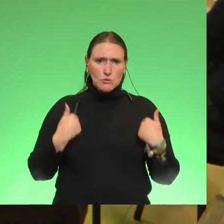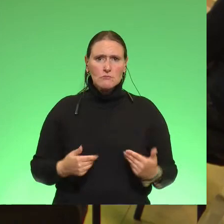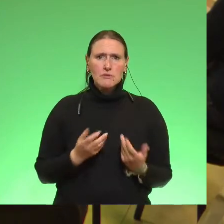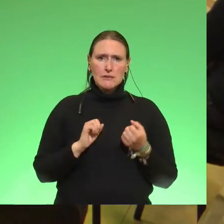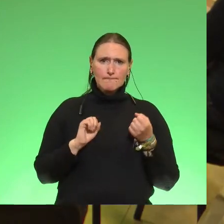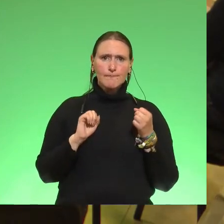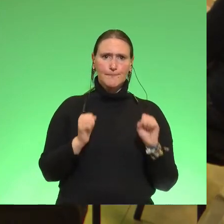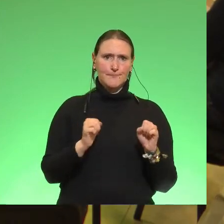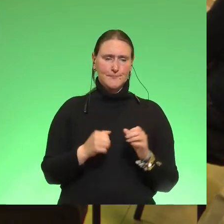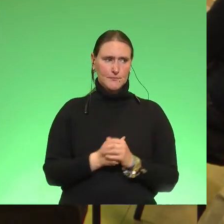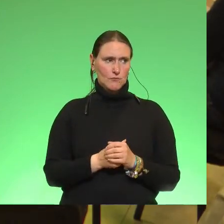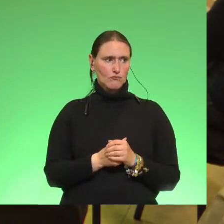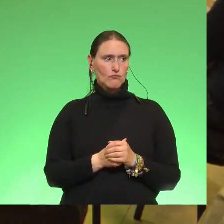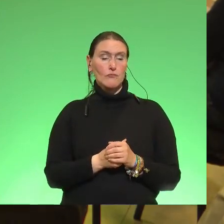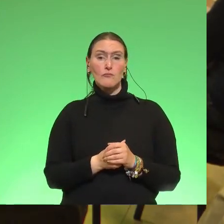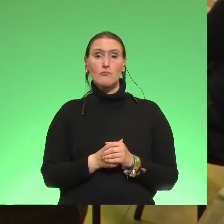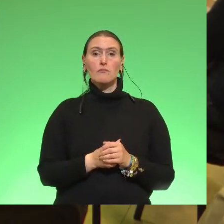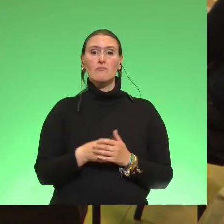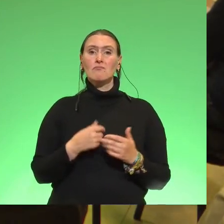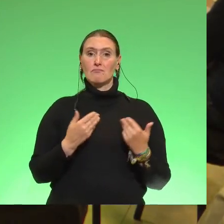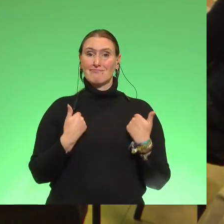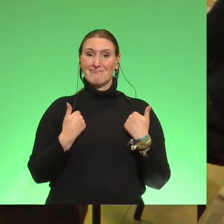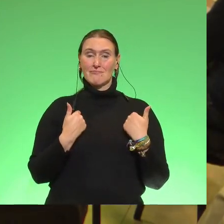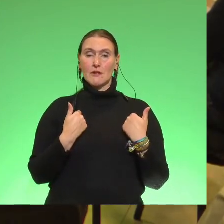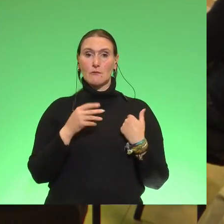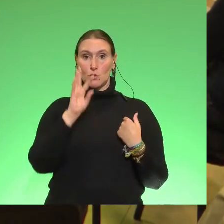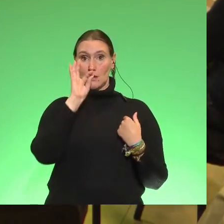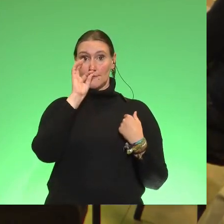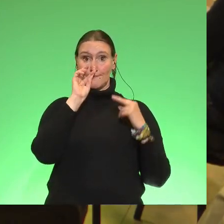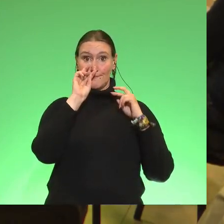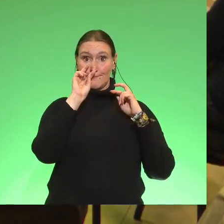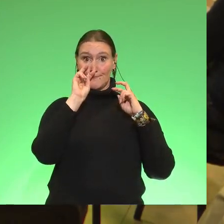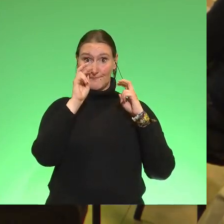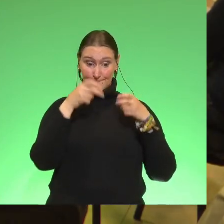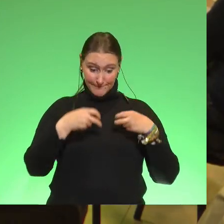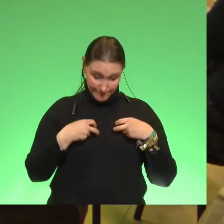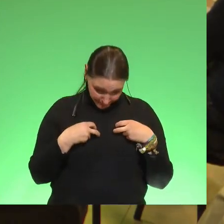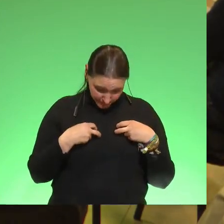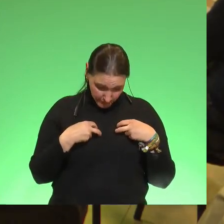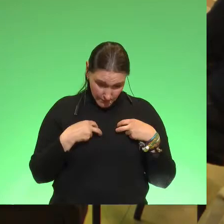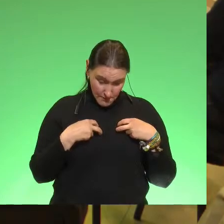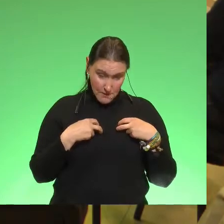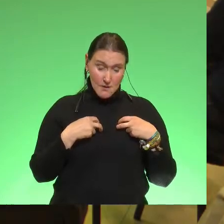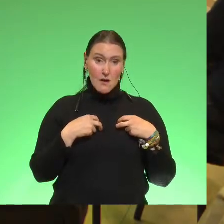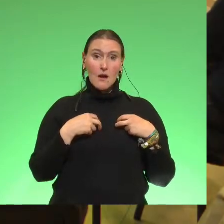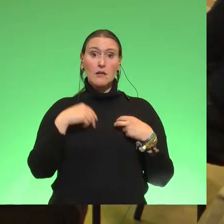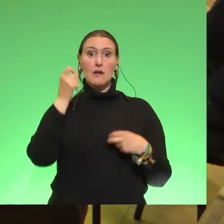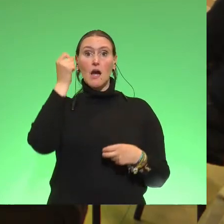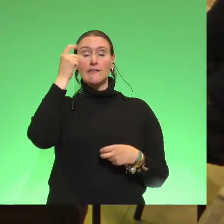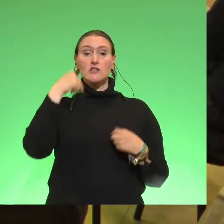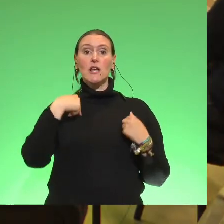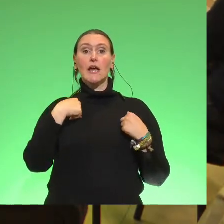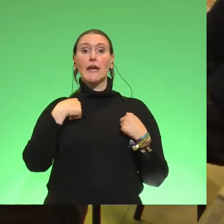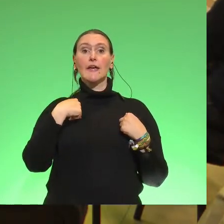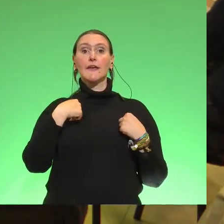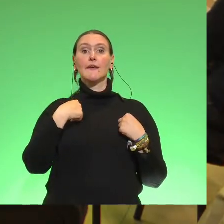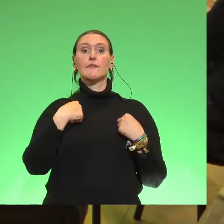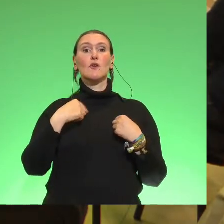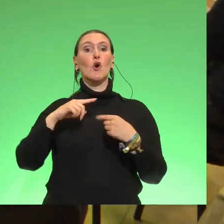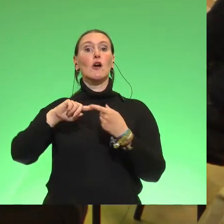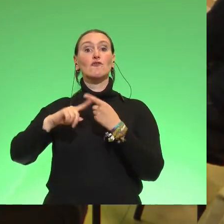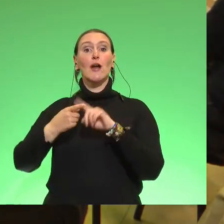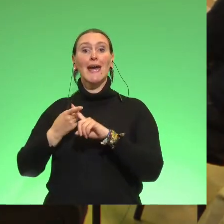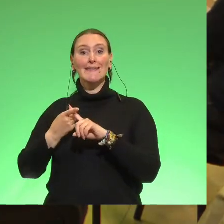reach, beyond our understanding, but to our friends. That's why make